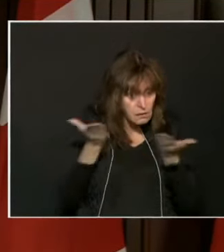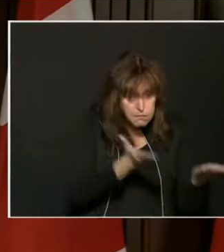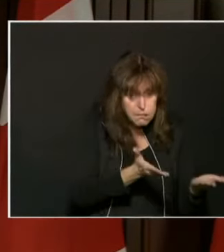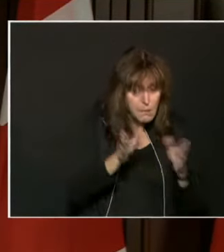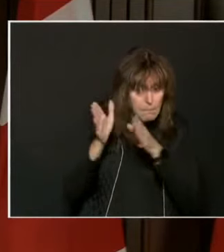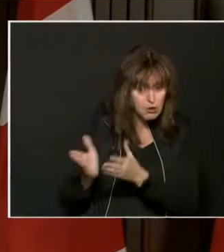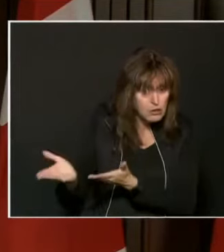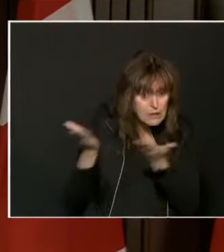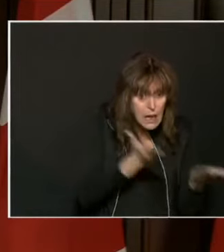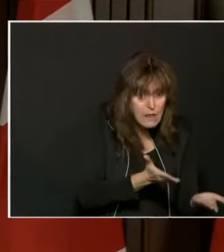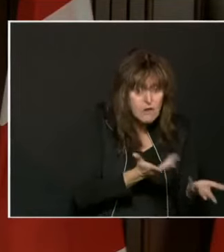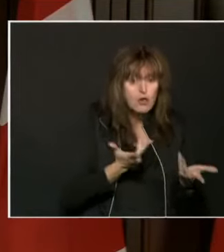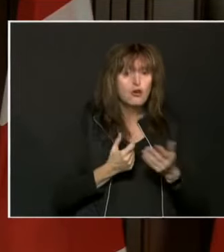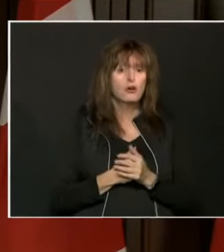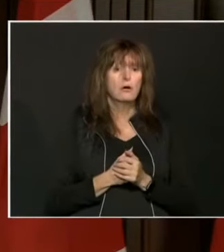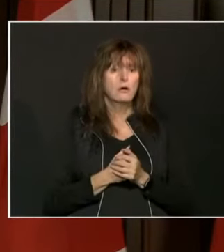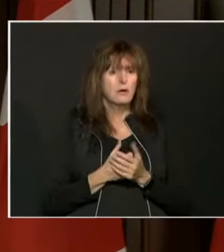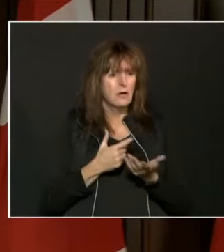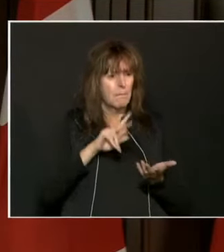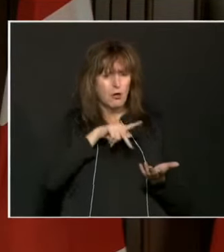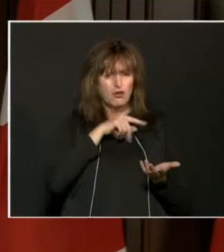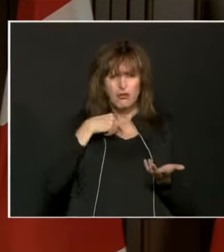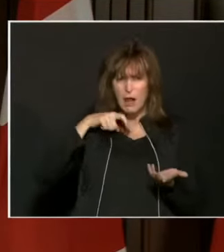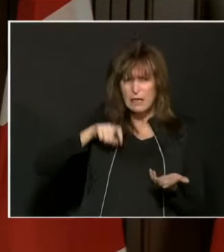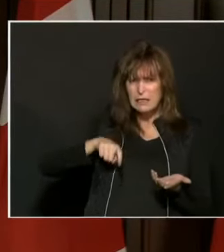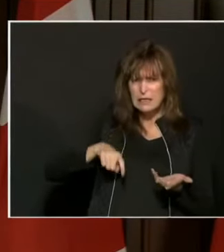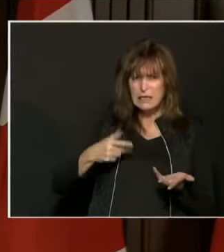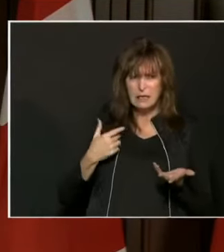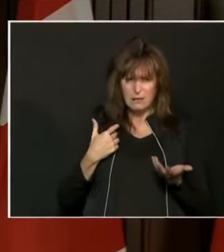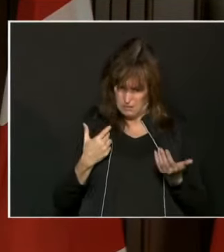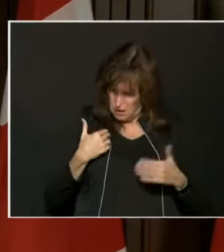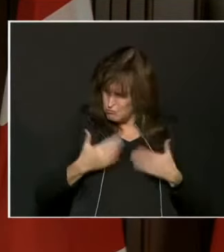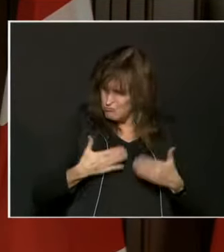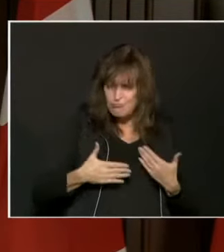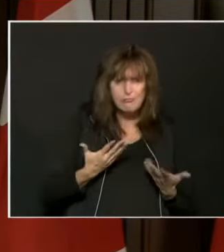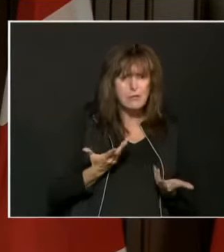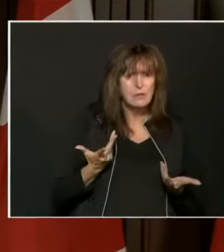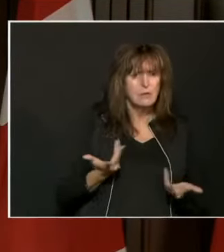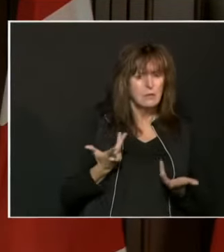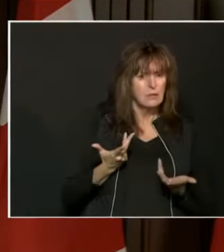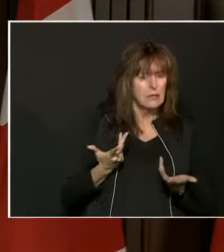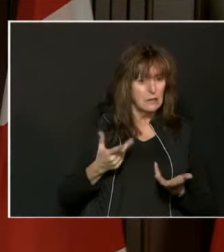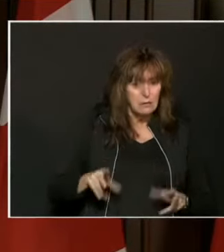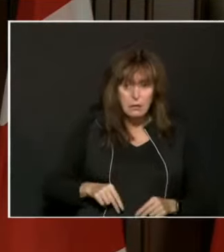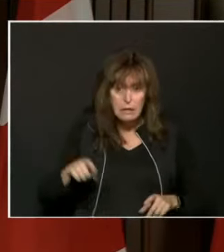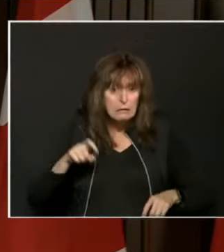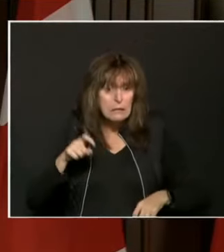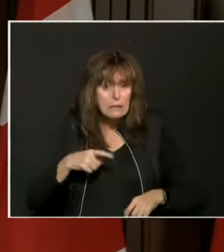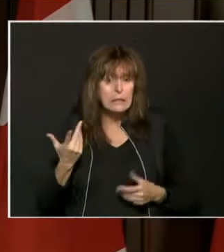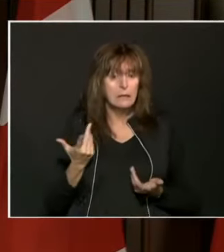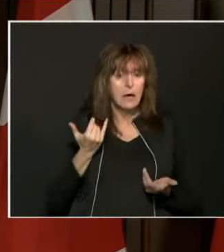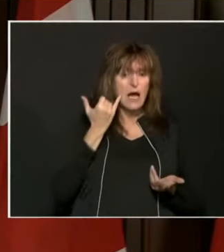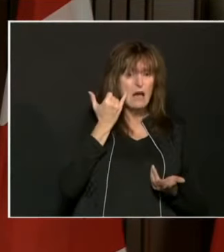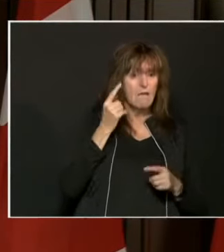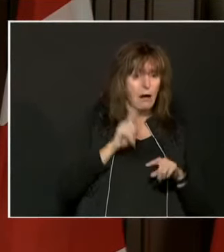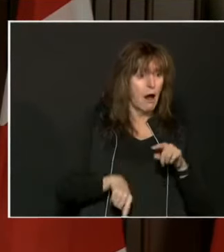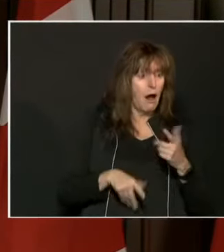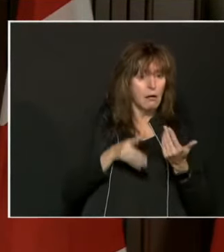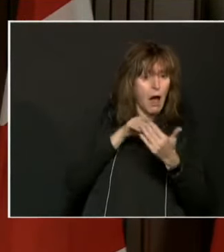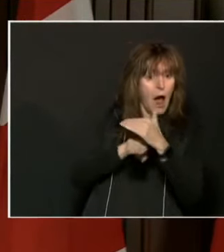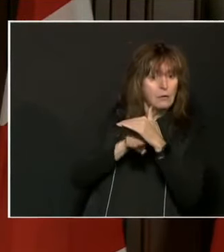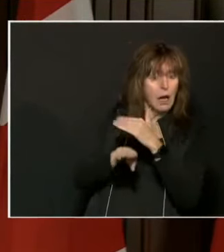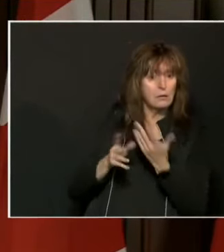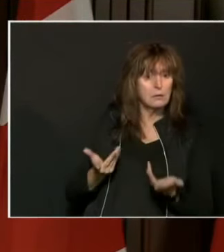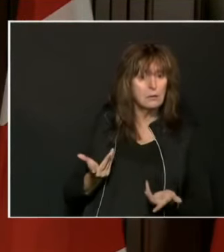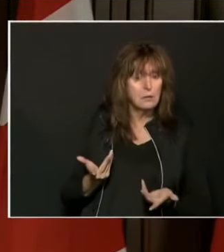needs, and there may be fiscal needs as well, because if they are not, if they can't access forms to support them during the